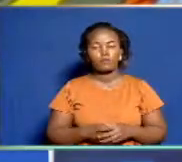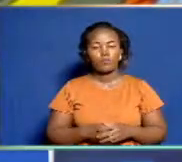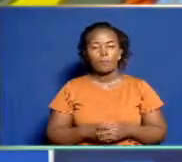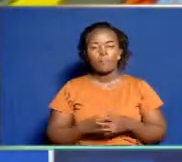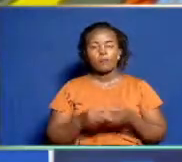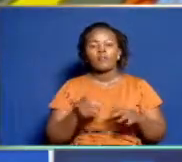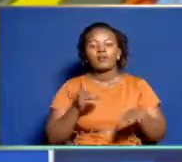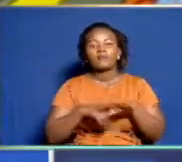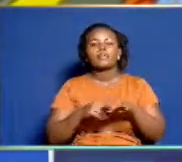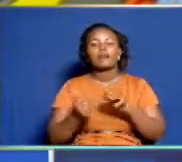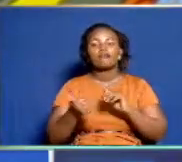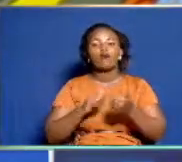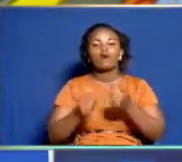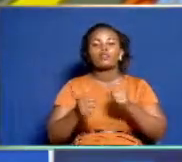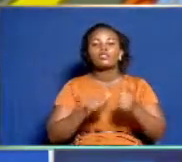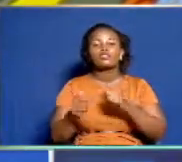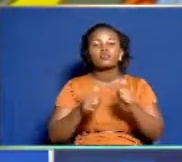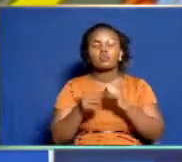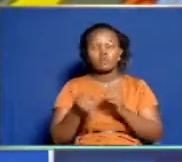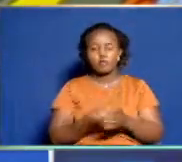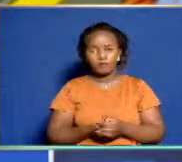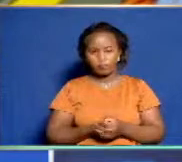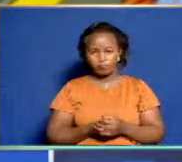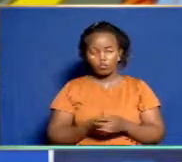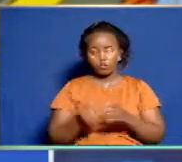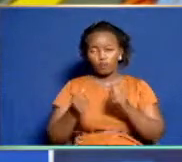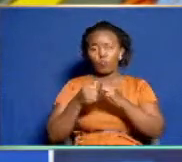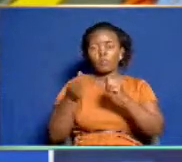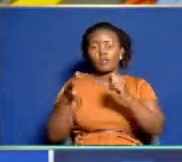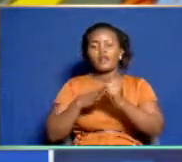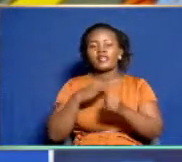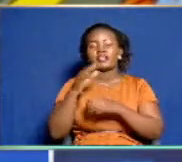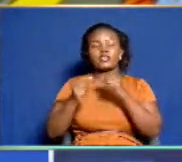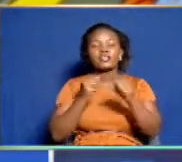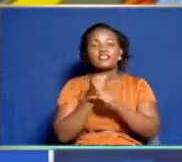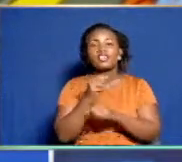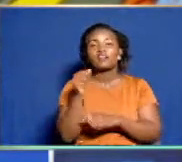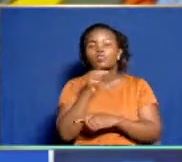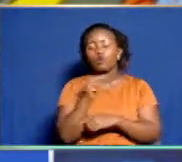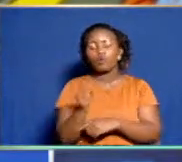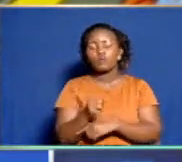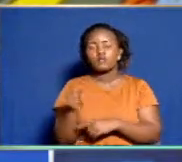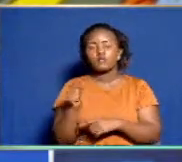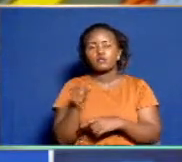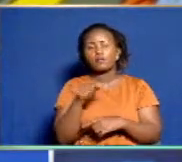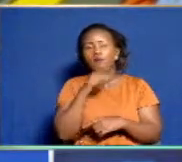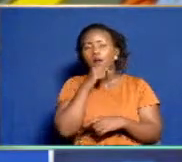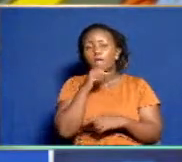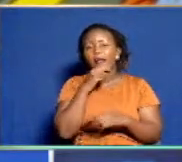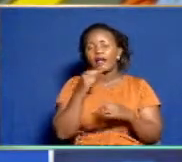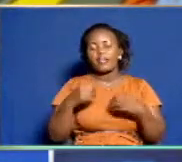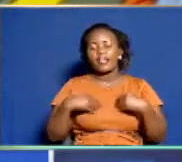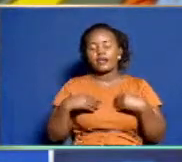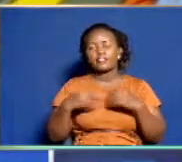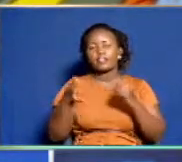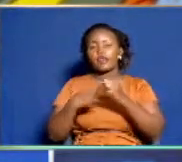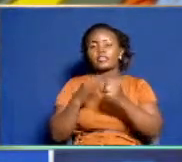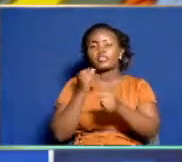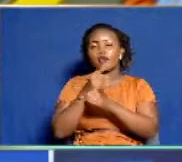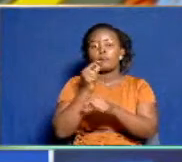Time to play, and we begin with athletics, where 18-year-old Jonathan Kipkoech timed 8 minutes and 6 seconds